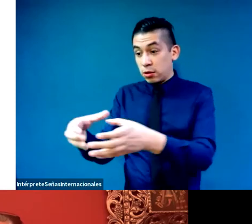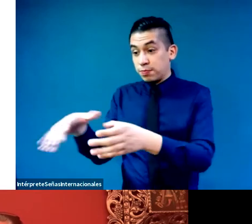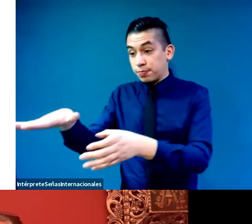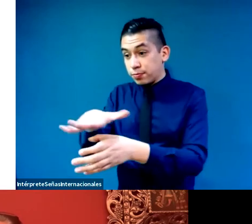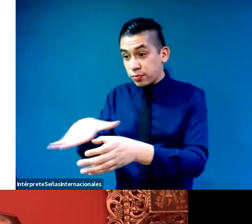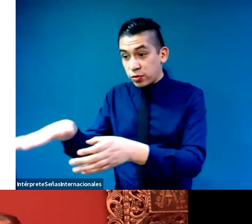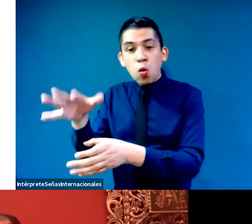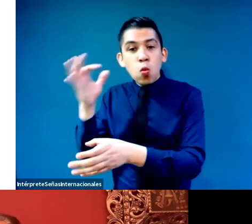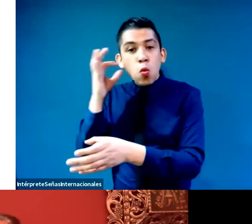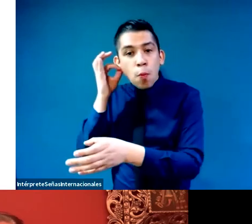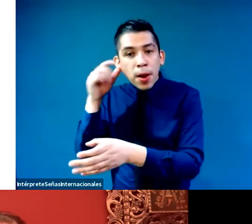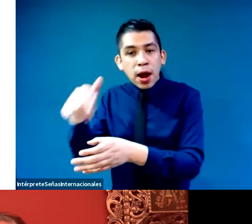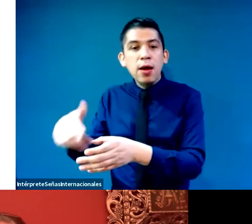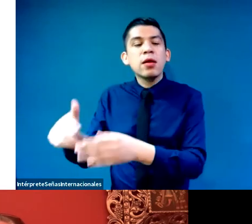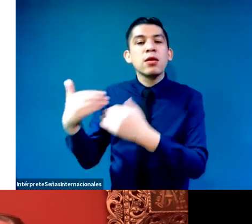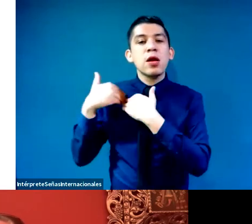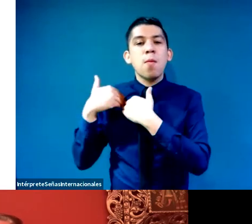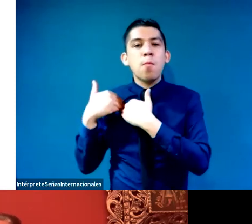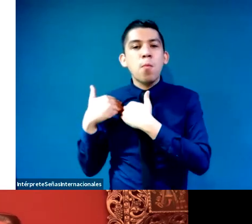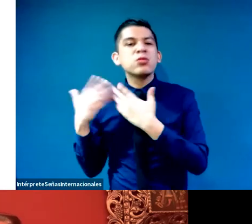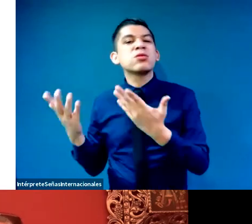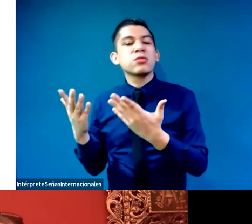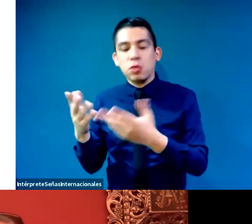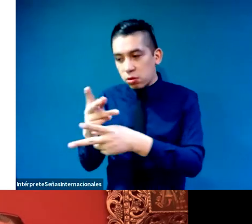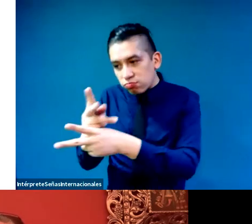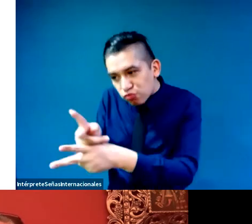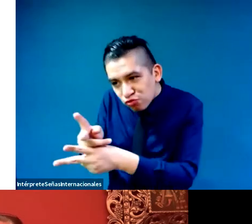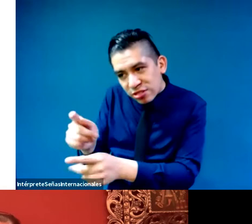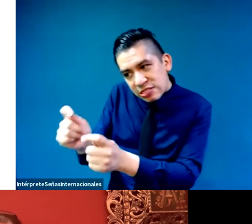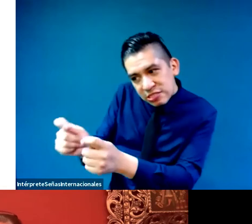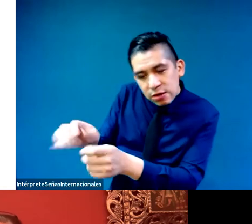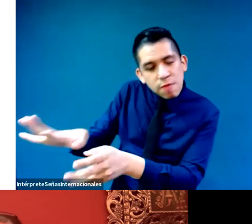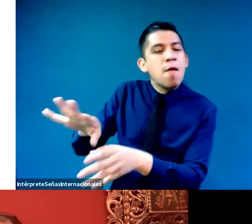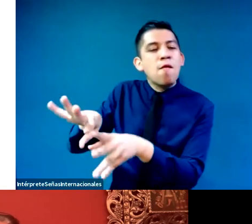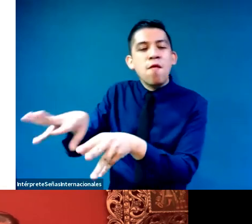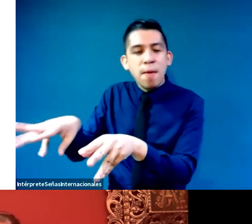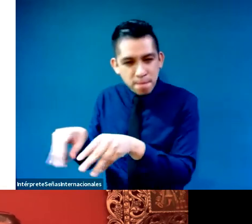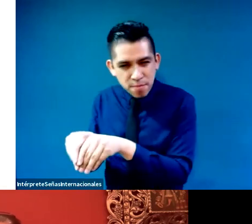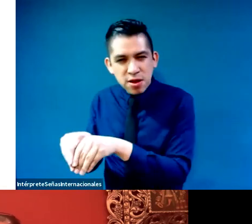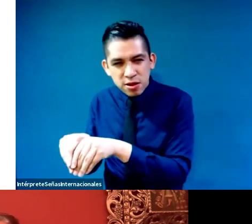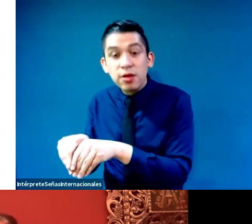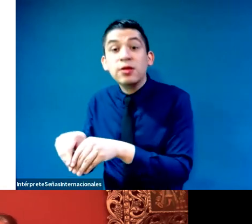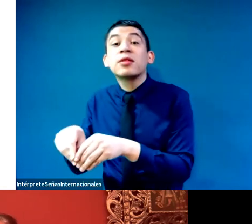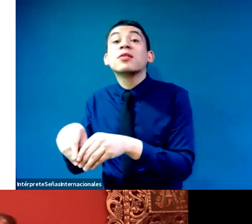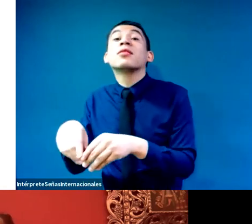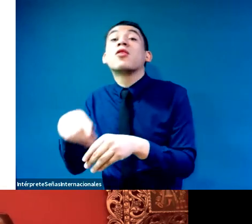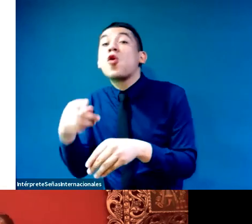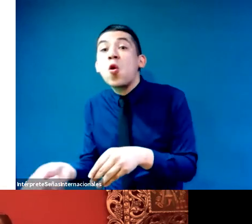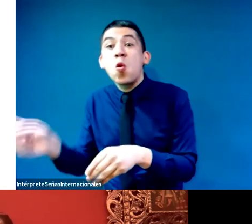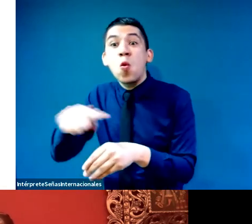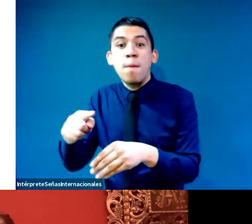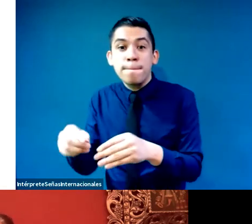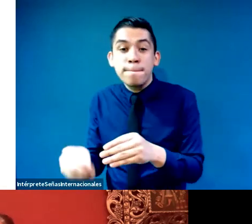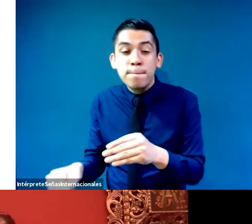times higher for women than for men pre-pandemic, shot up exponentially as well. And second, we saw that the world